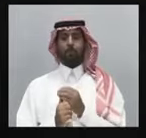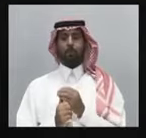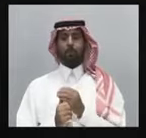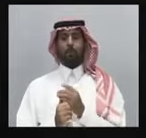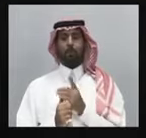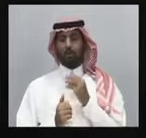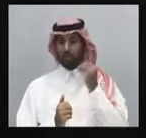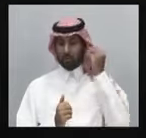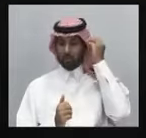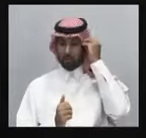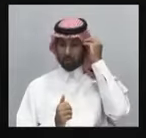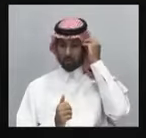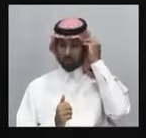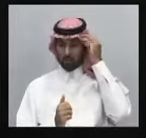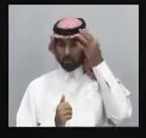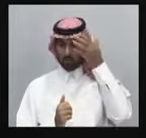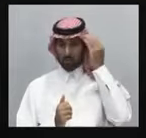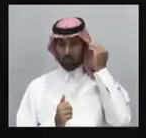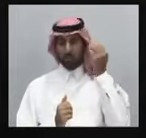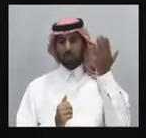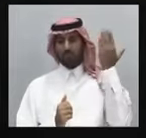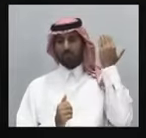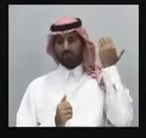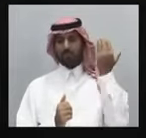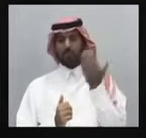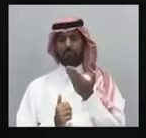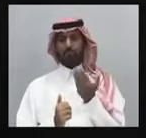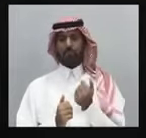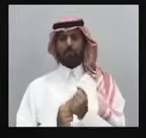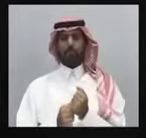a reminder of yesterday's lesson.